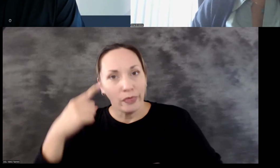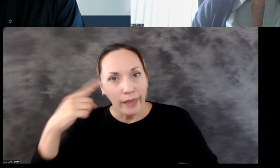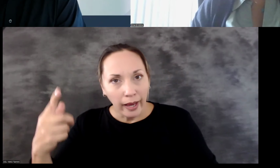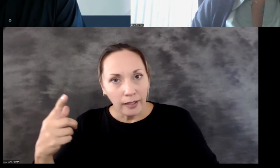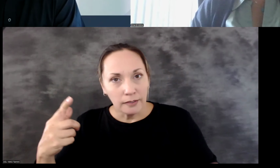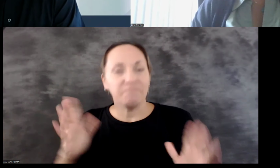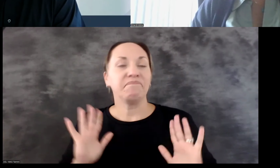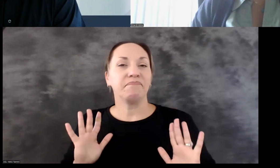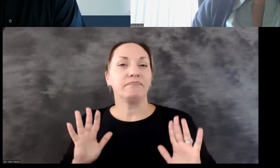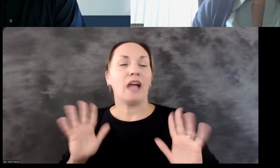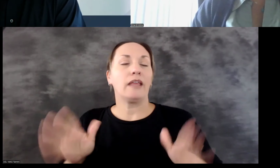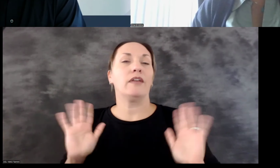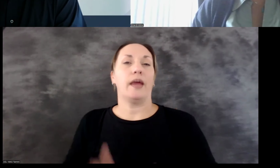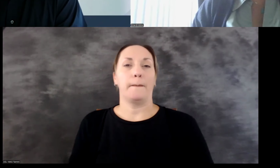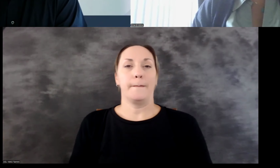it at that.